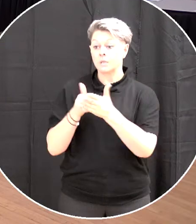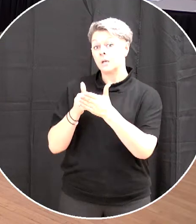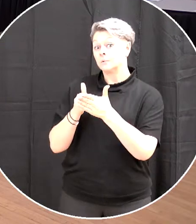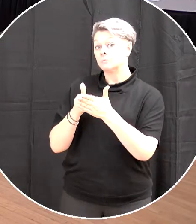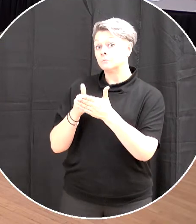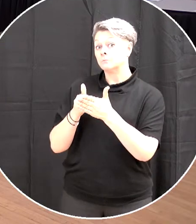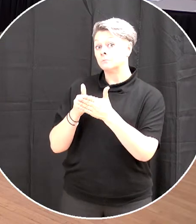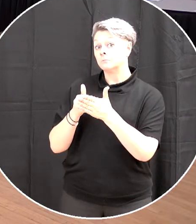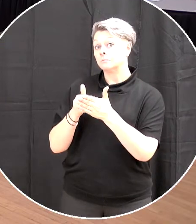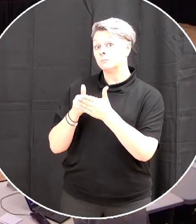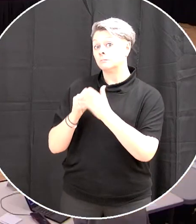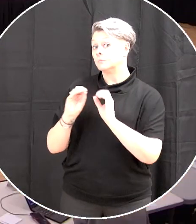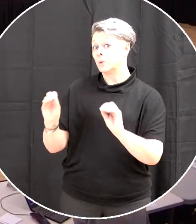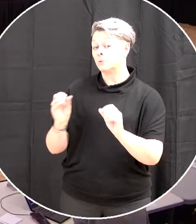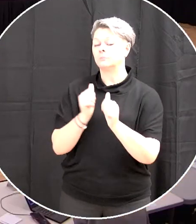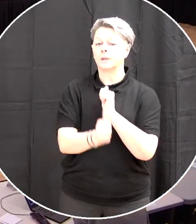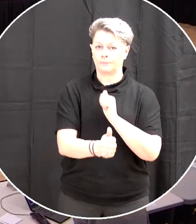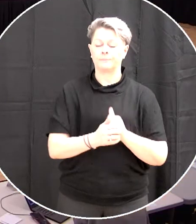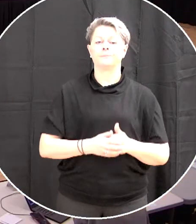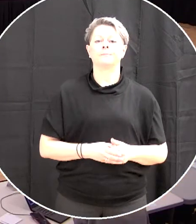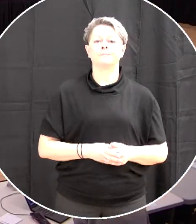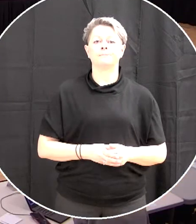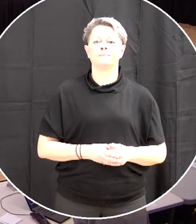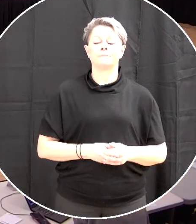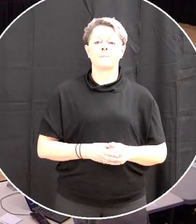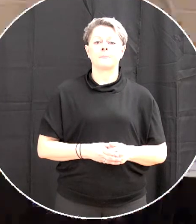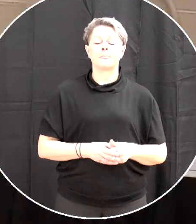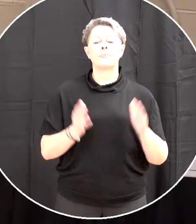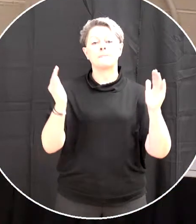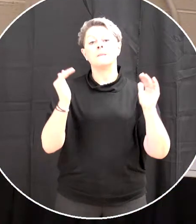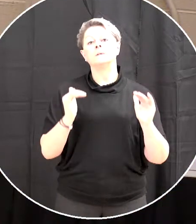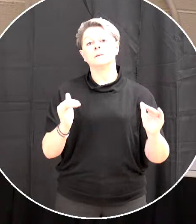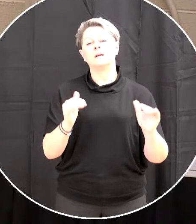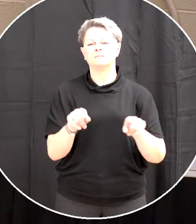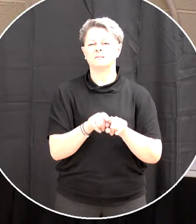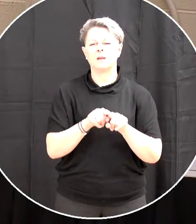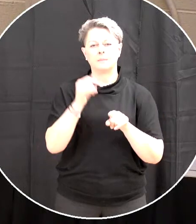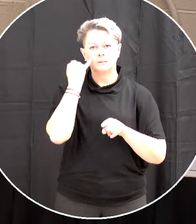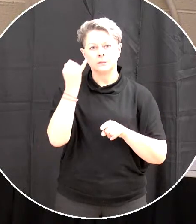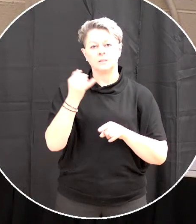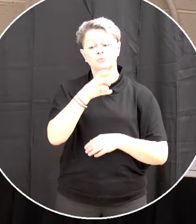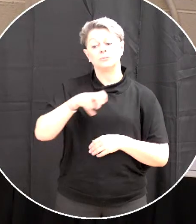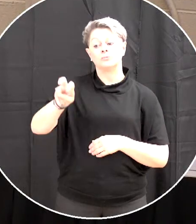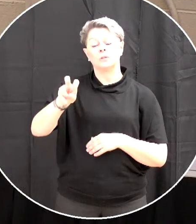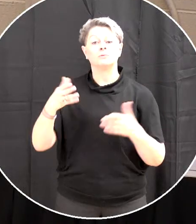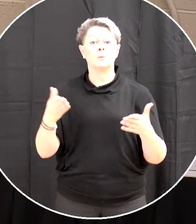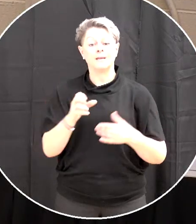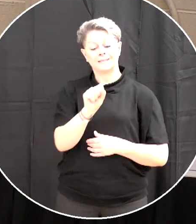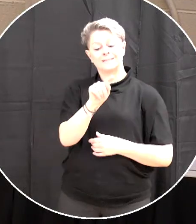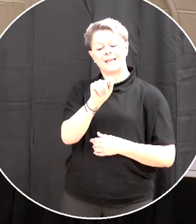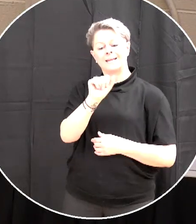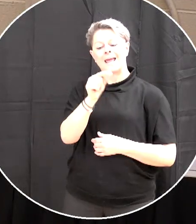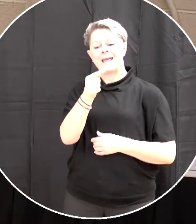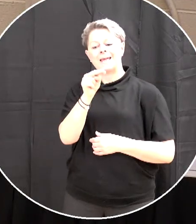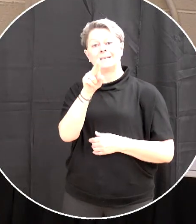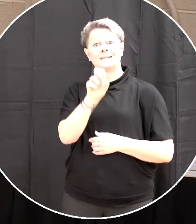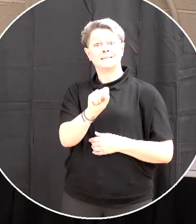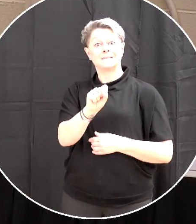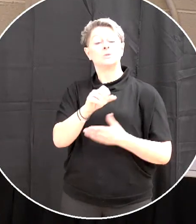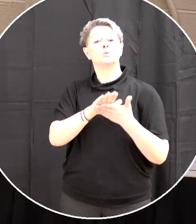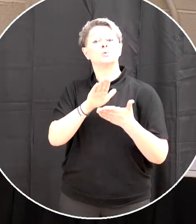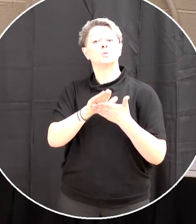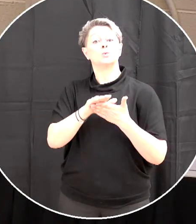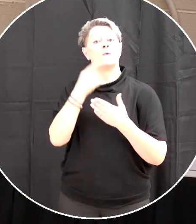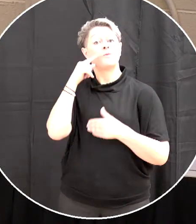against? Motion carries. The next one is in the same vein. This is a transfer of St. Agnes School to the town of Pooch